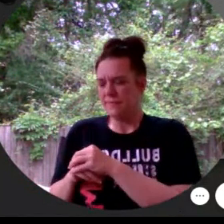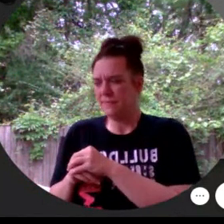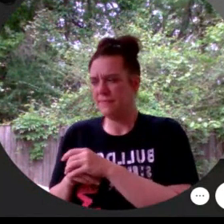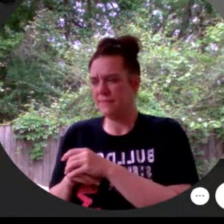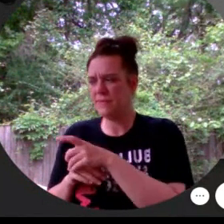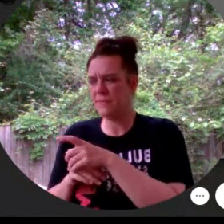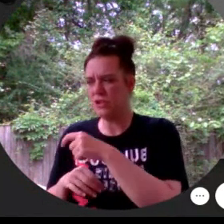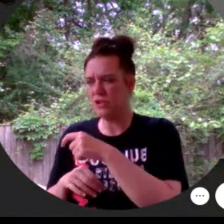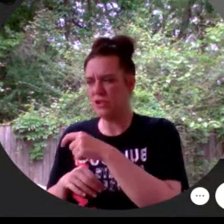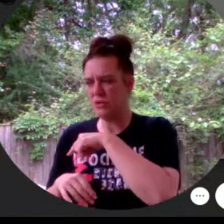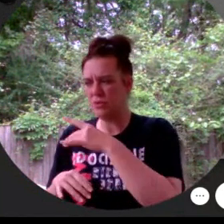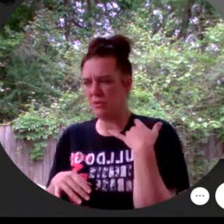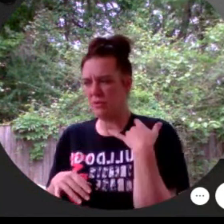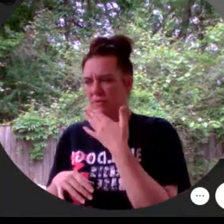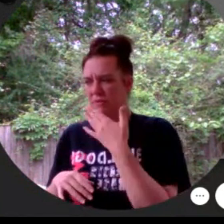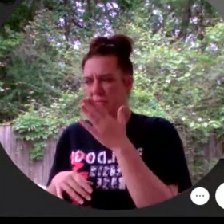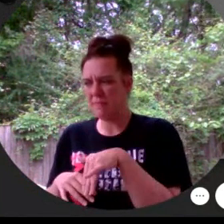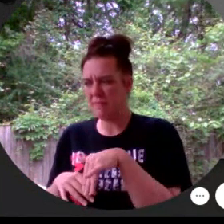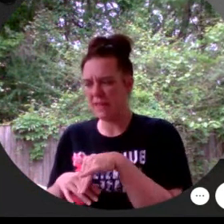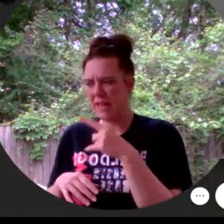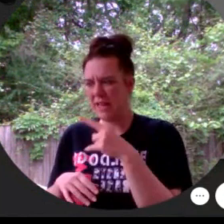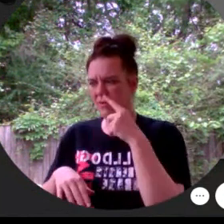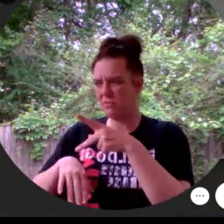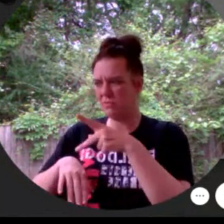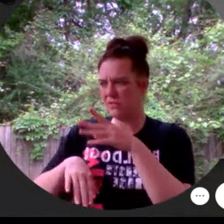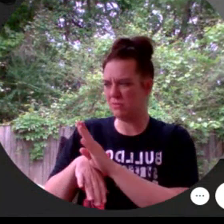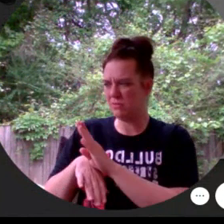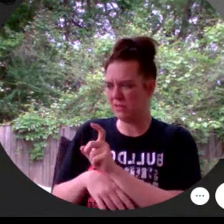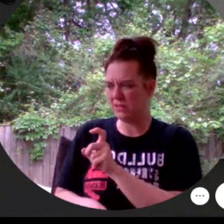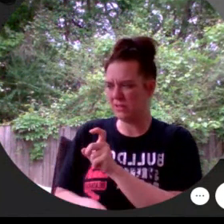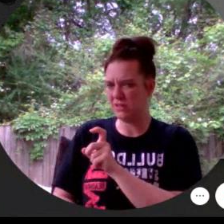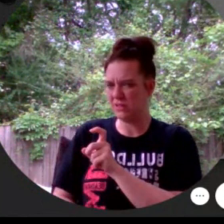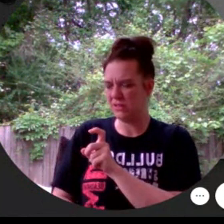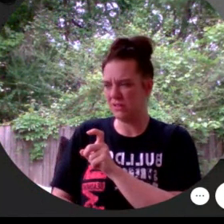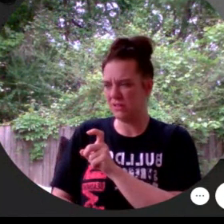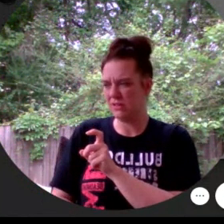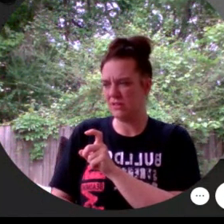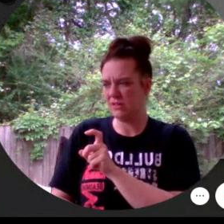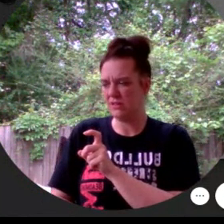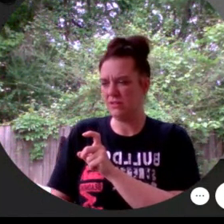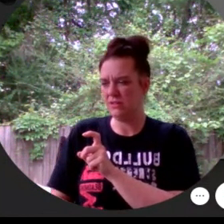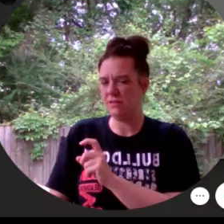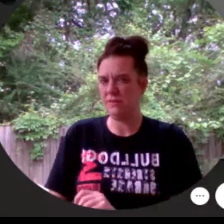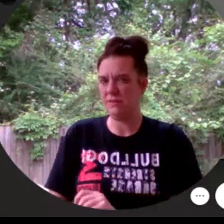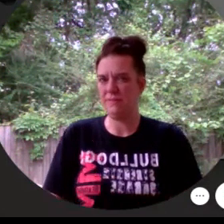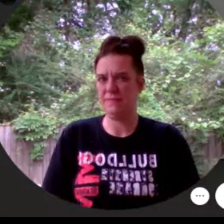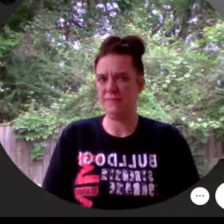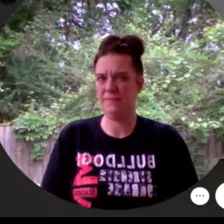"should we feel bad for Principal Barkin?"